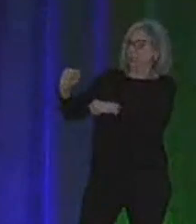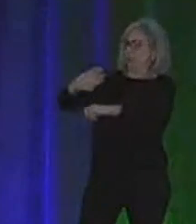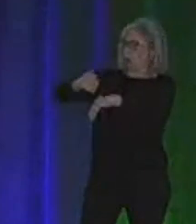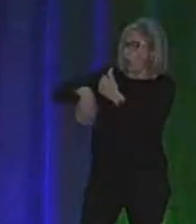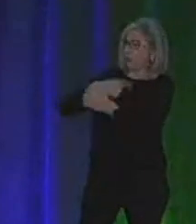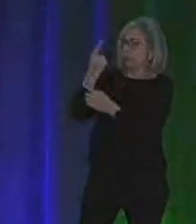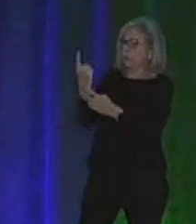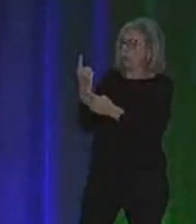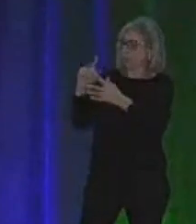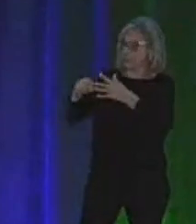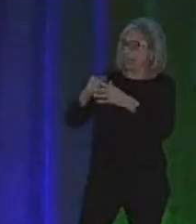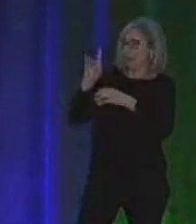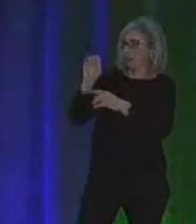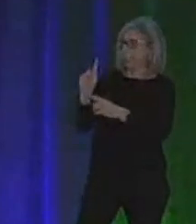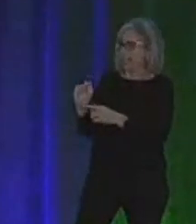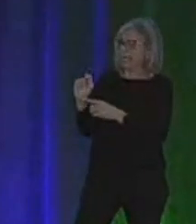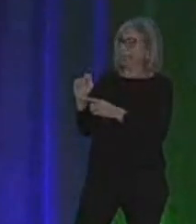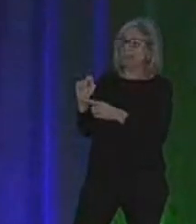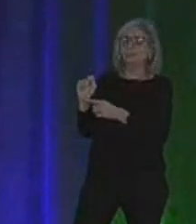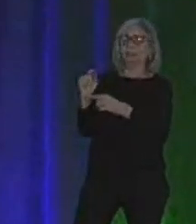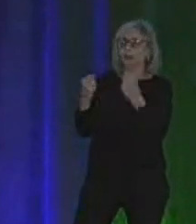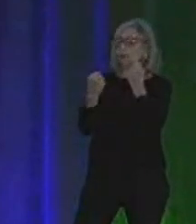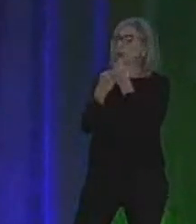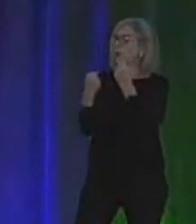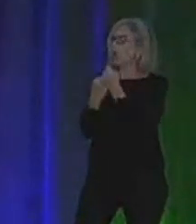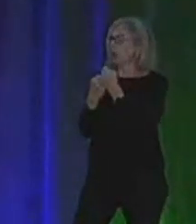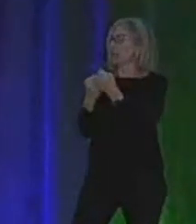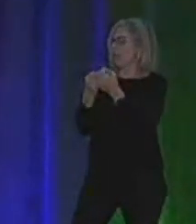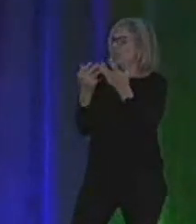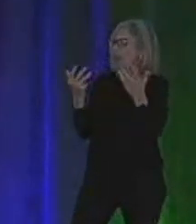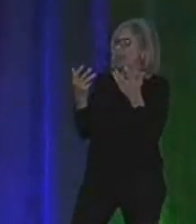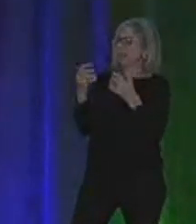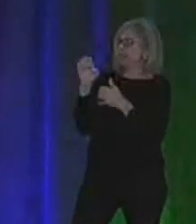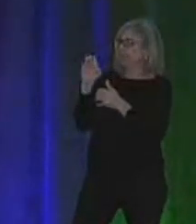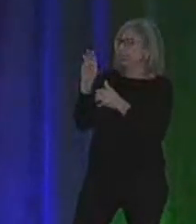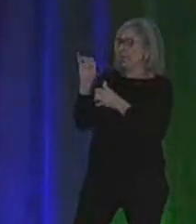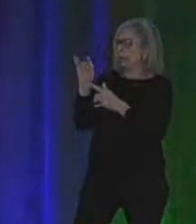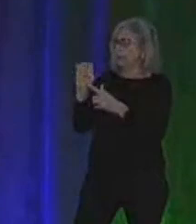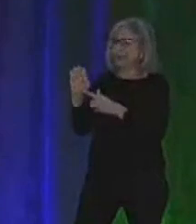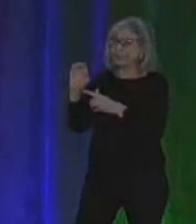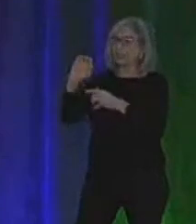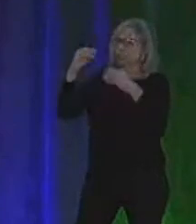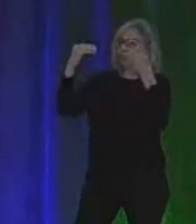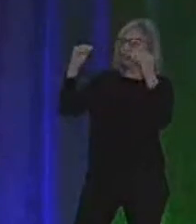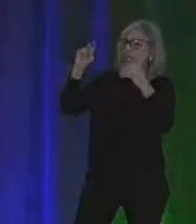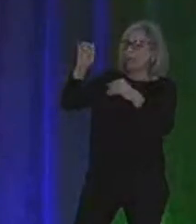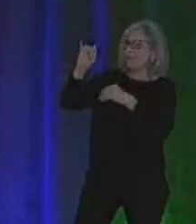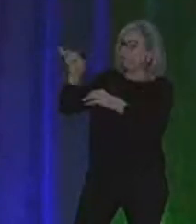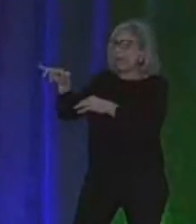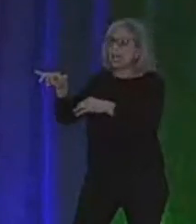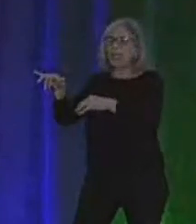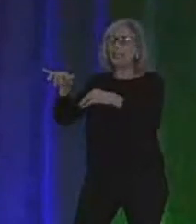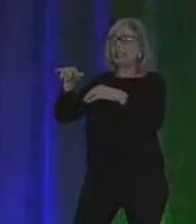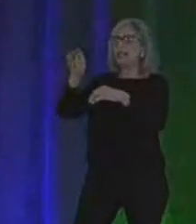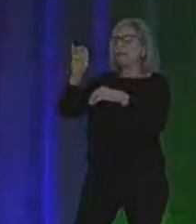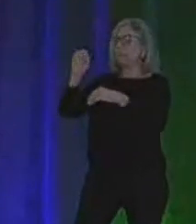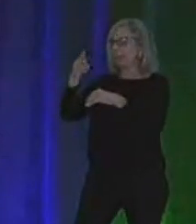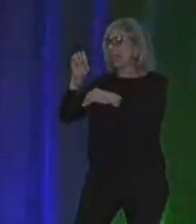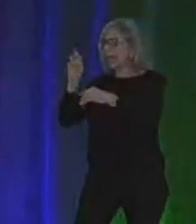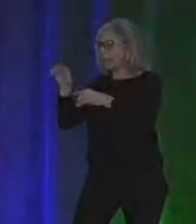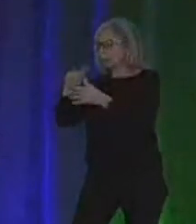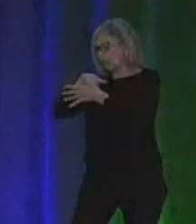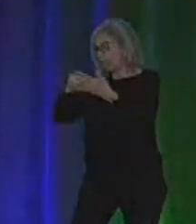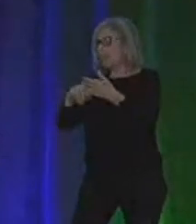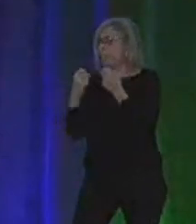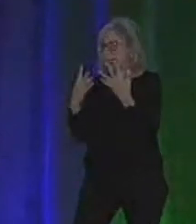e-commerce starter kit that was platform agnostic. So it supported a bunch of e-commerce providers like Shopify and BigCommerce and Swell and stuff like